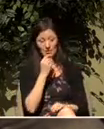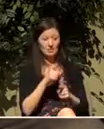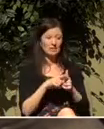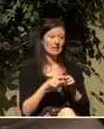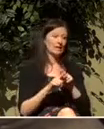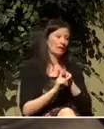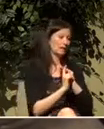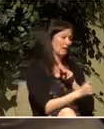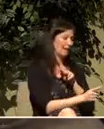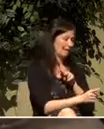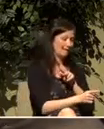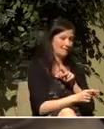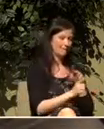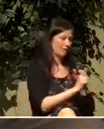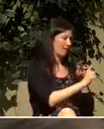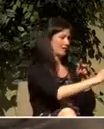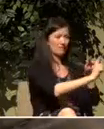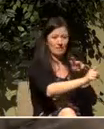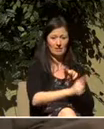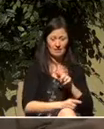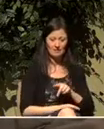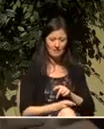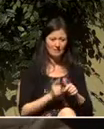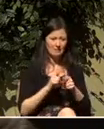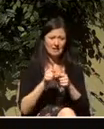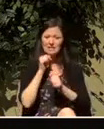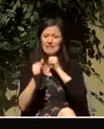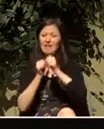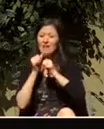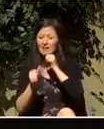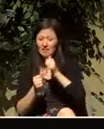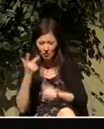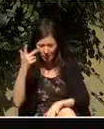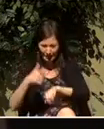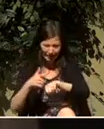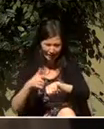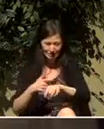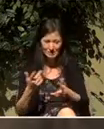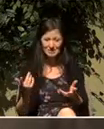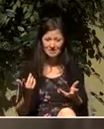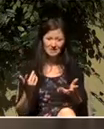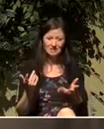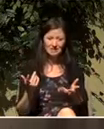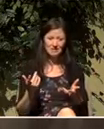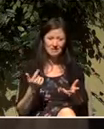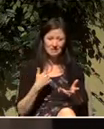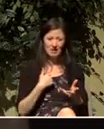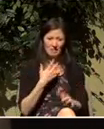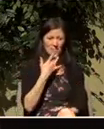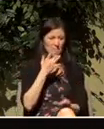with the others, denying him in the courtyard, not once, but 3 times.